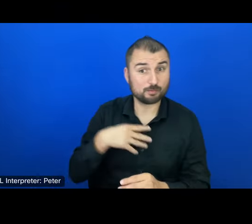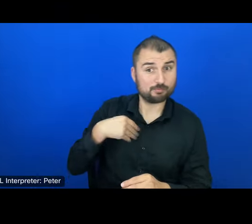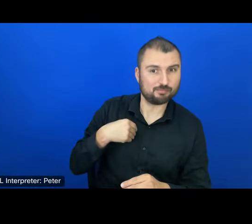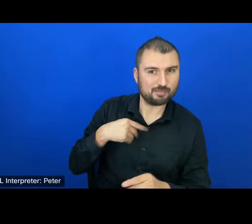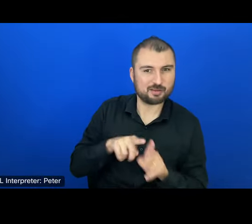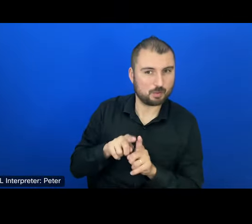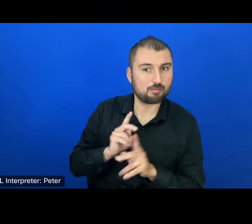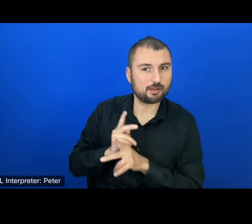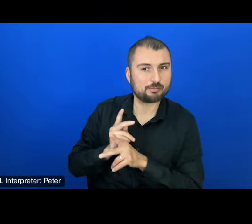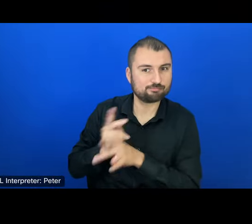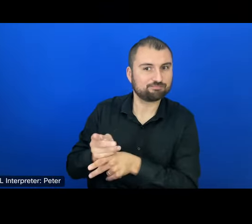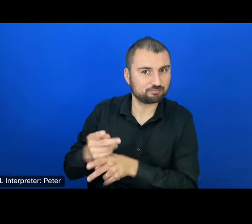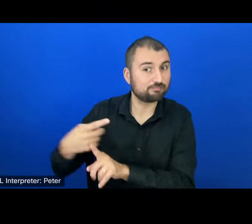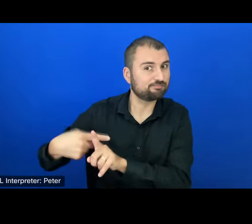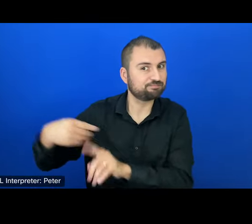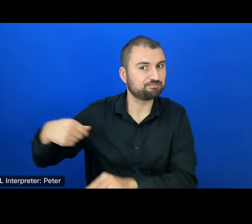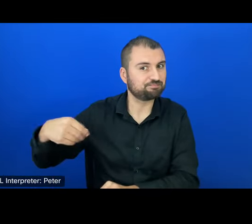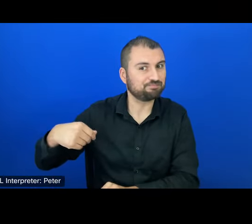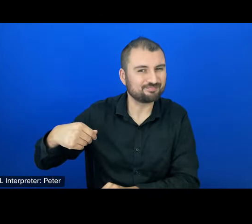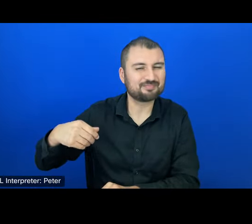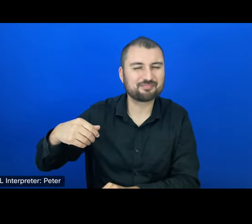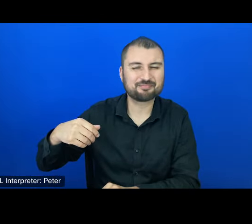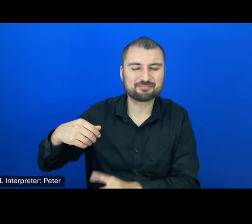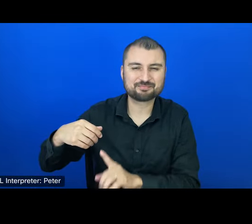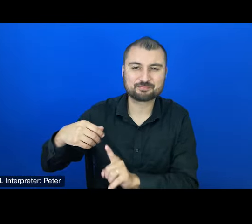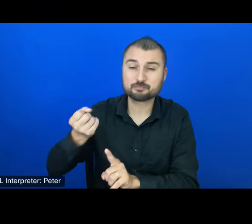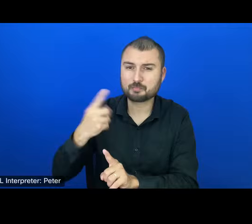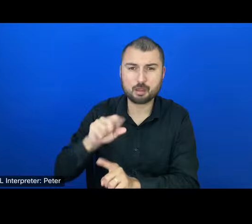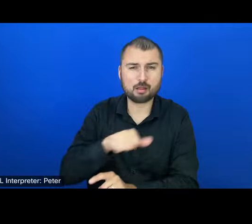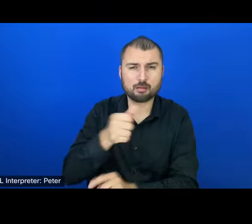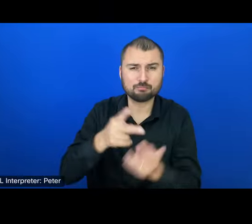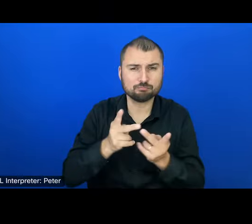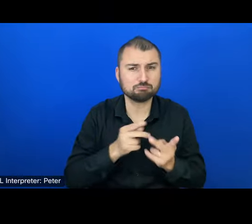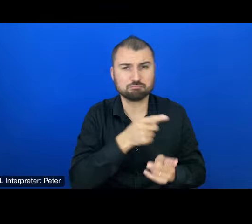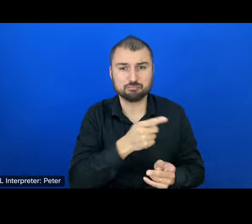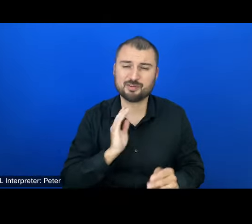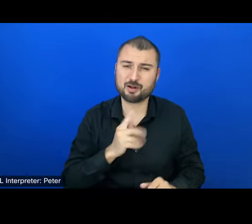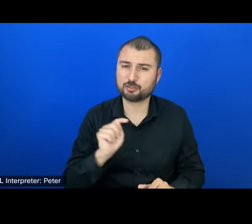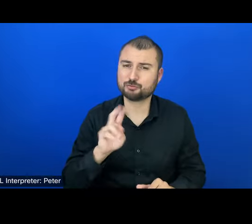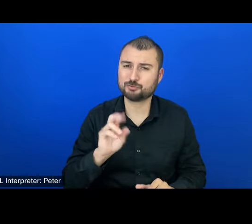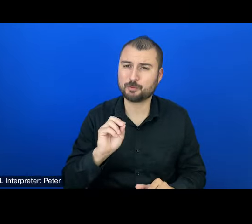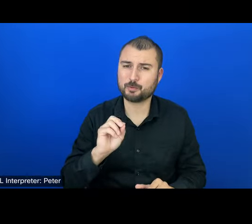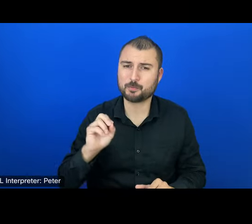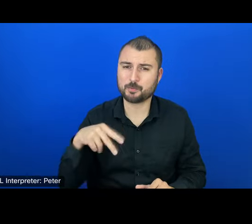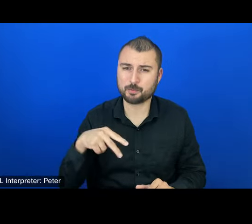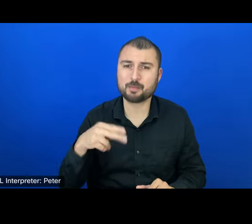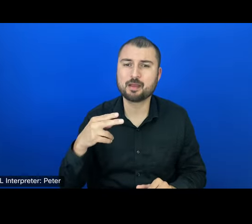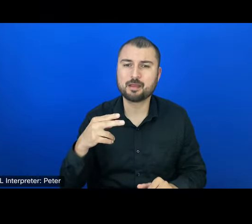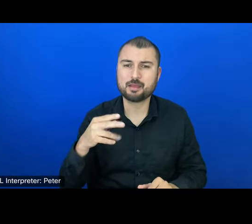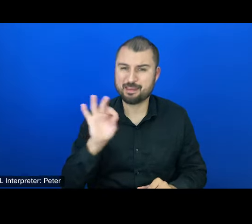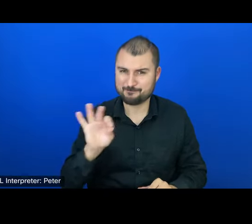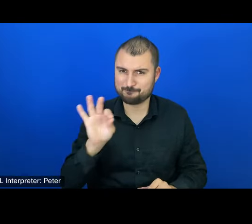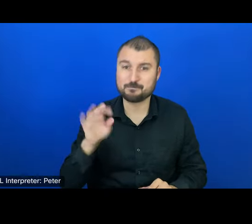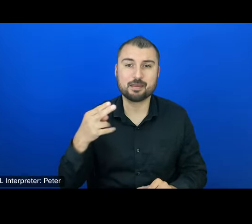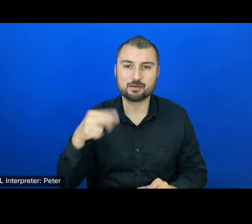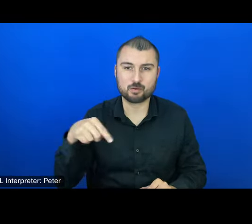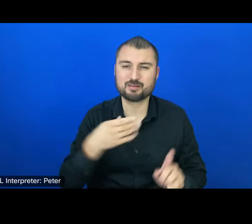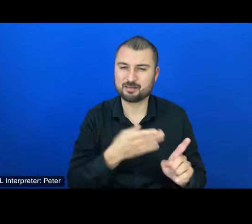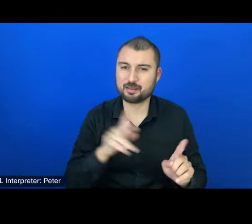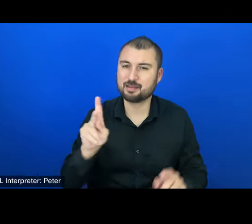to KBI, which is, we have done this with other facilities at our Troop F headquarters in